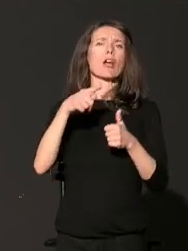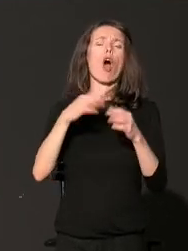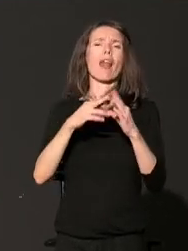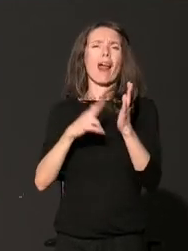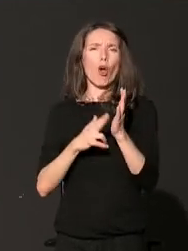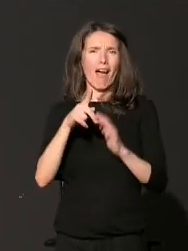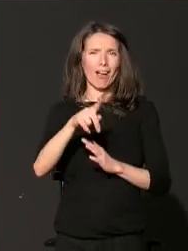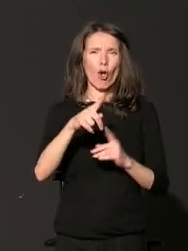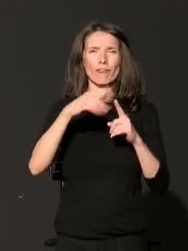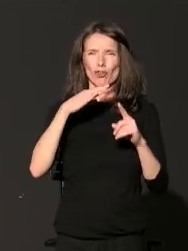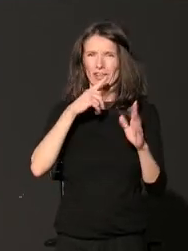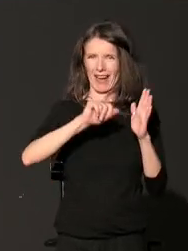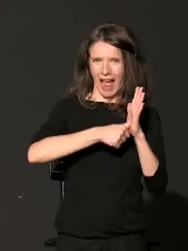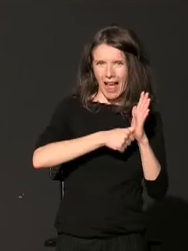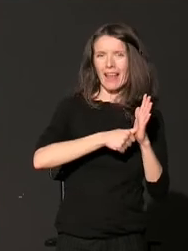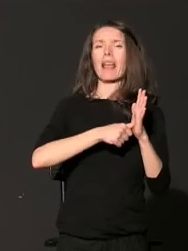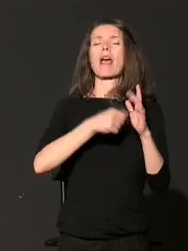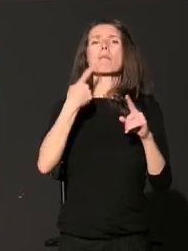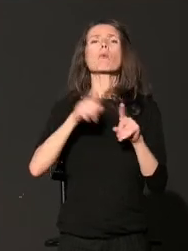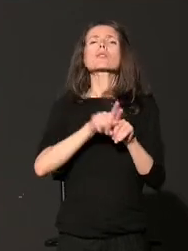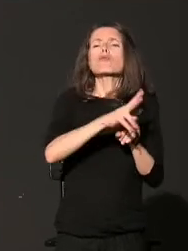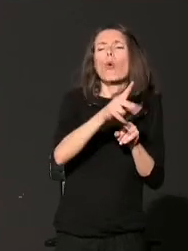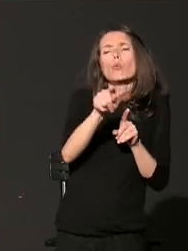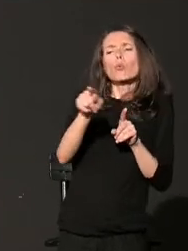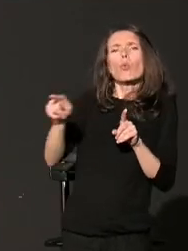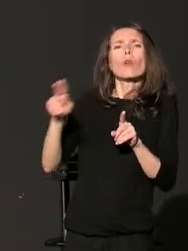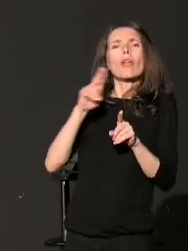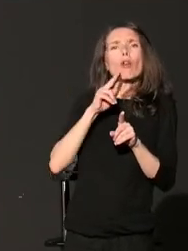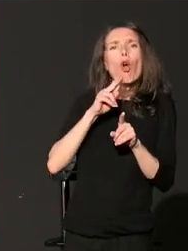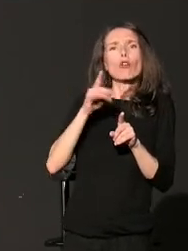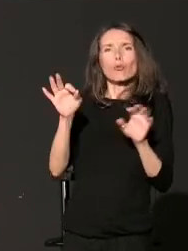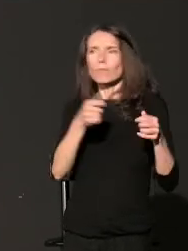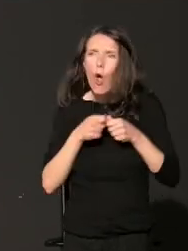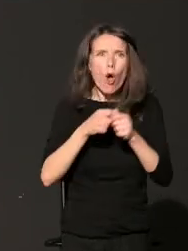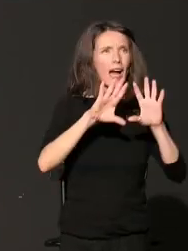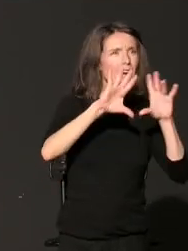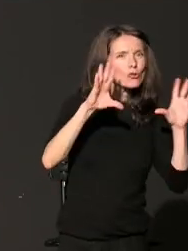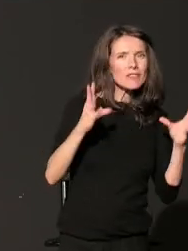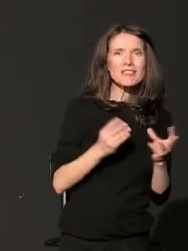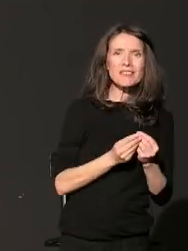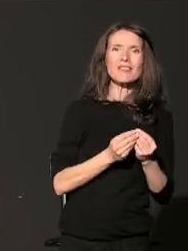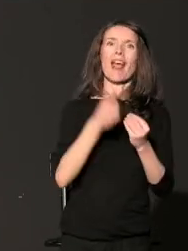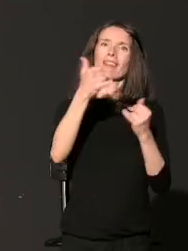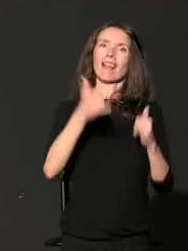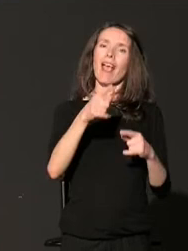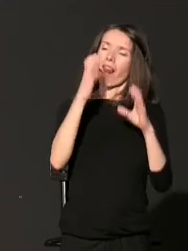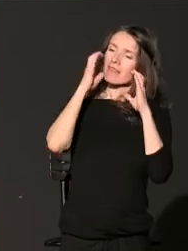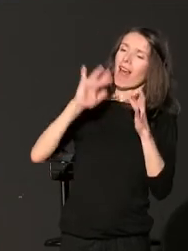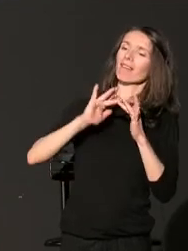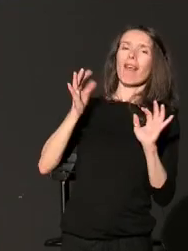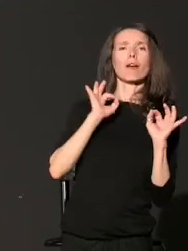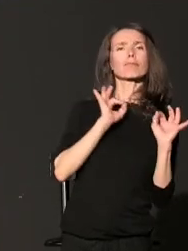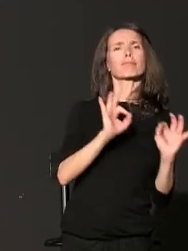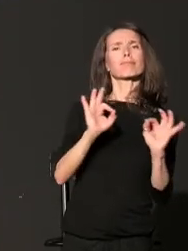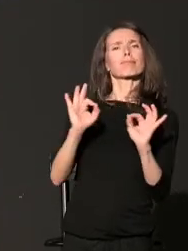kolegama koji će doprineti da paneli koje ćete slušati i danas i sutra pobude i vaše interesovanje